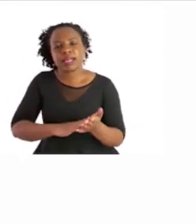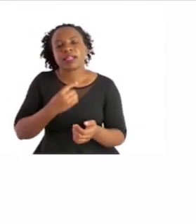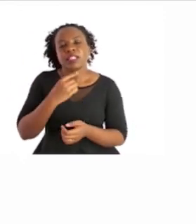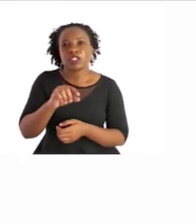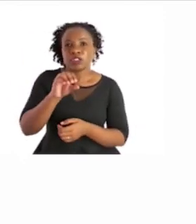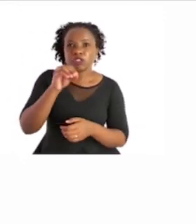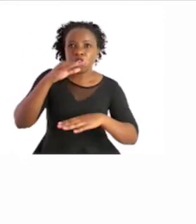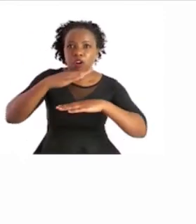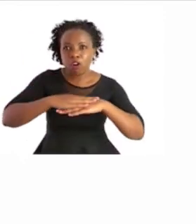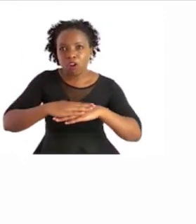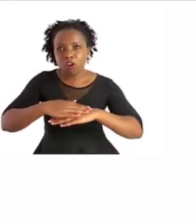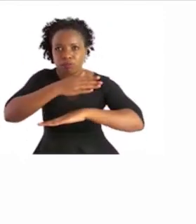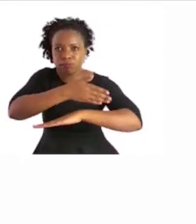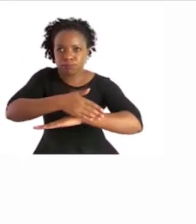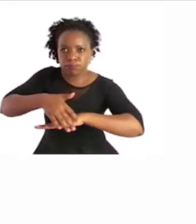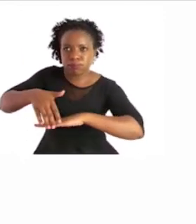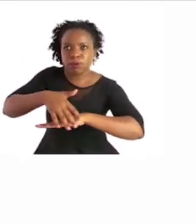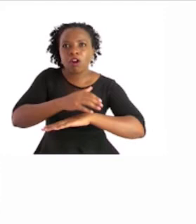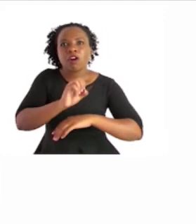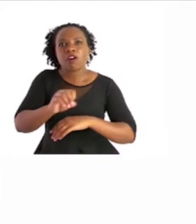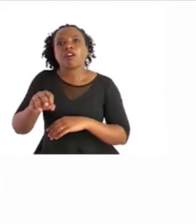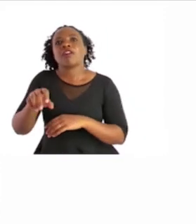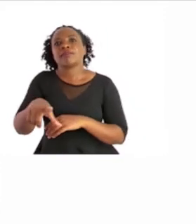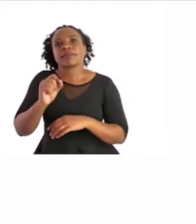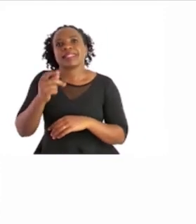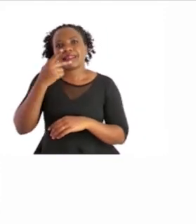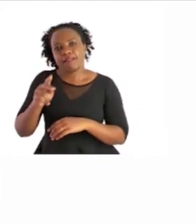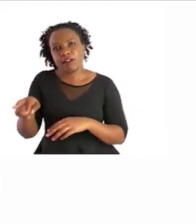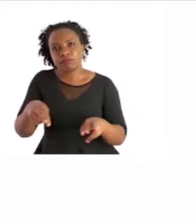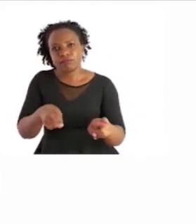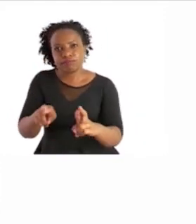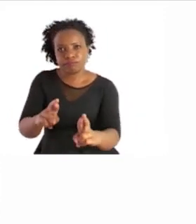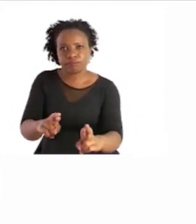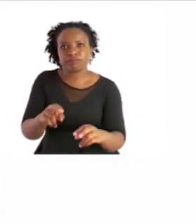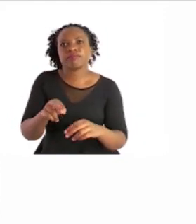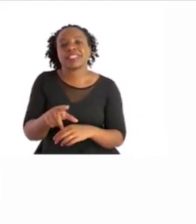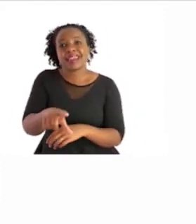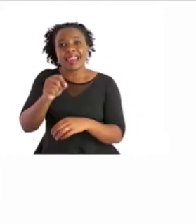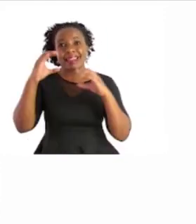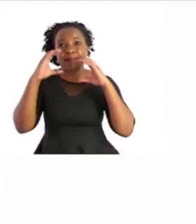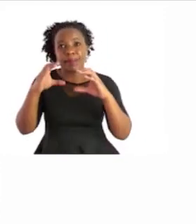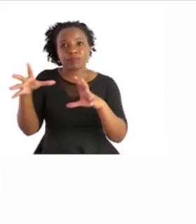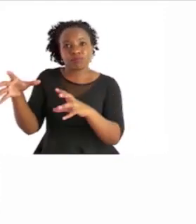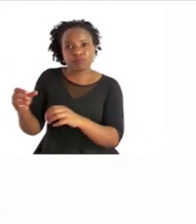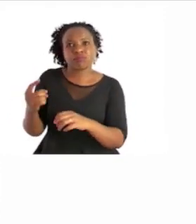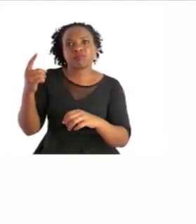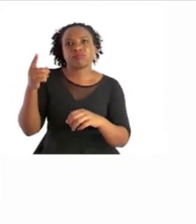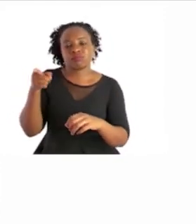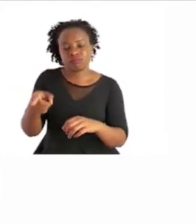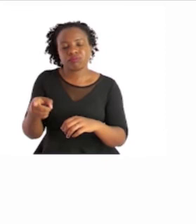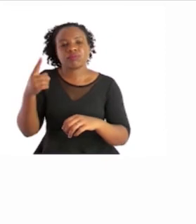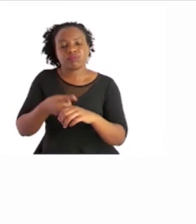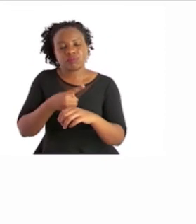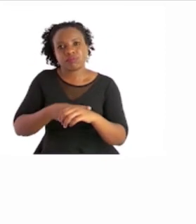is on the banks of the Okavango River. The bus collects him each Monday